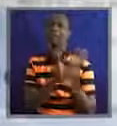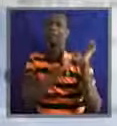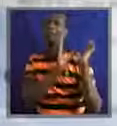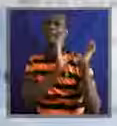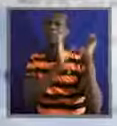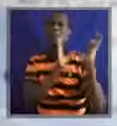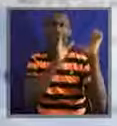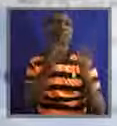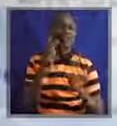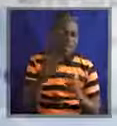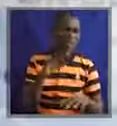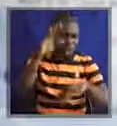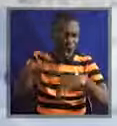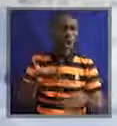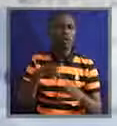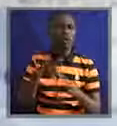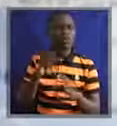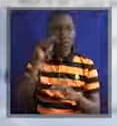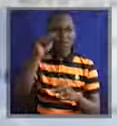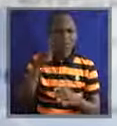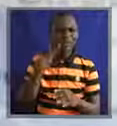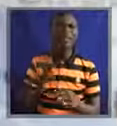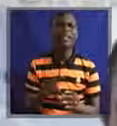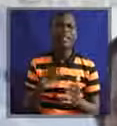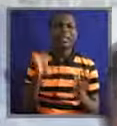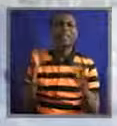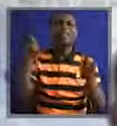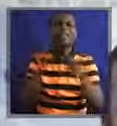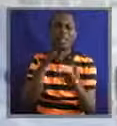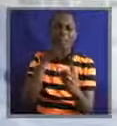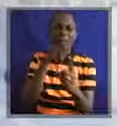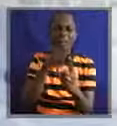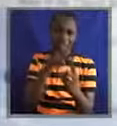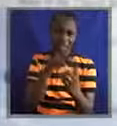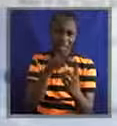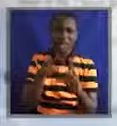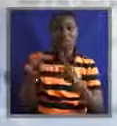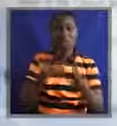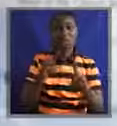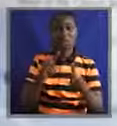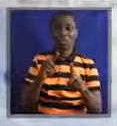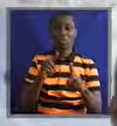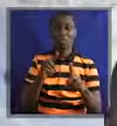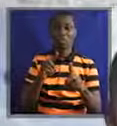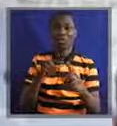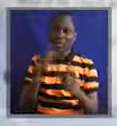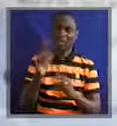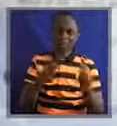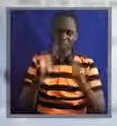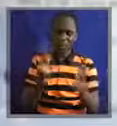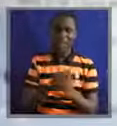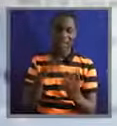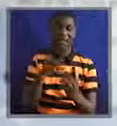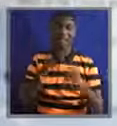me odi adwuma efre bon sam no sana no opese opotre ne ho o ka chira nkrofo so o ye great man. Acts chapter 8 verse